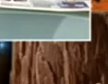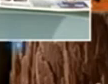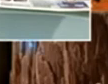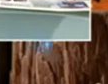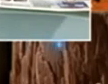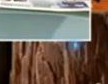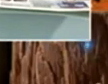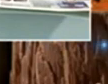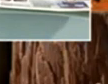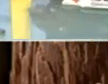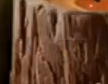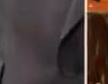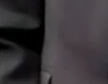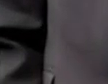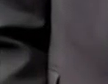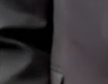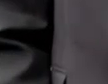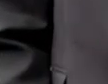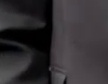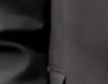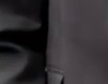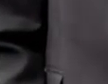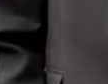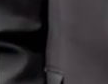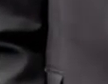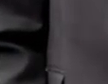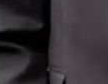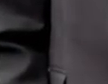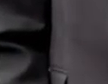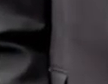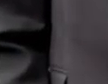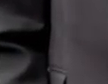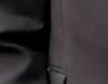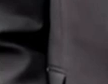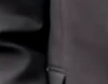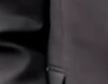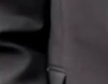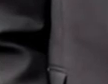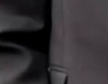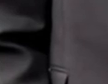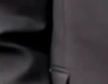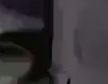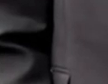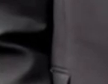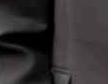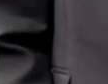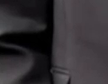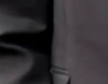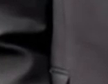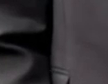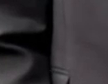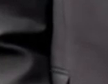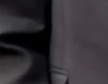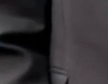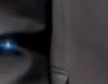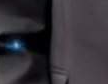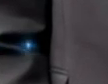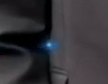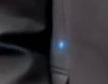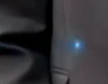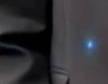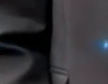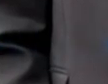on air. Thank you so much, JJ, back in studio, and indeed we're still at Parliament Buildings, and very quickly now we're joined by one of